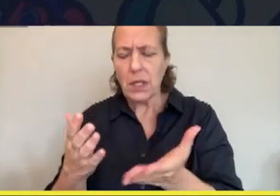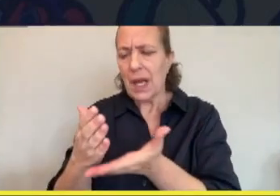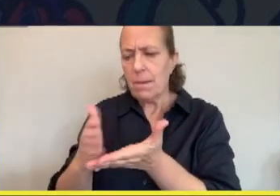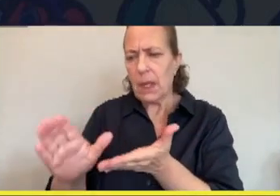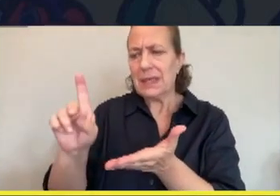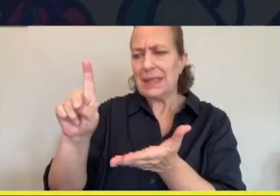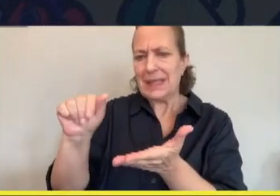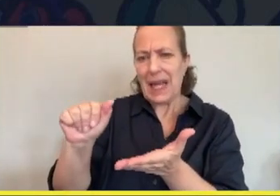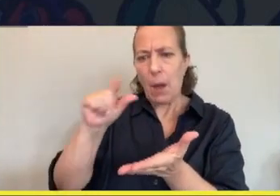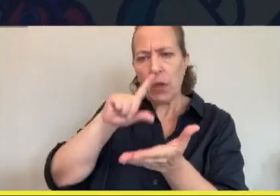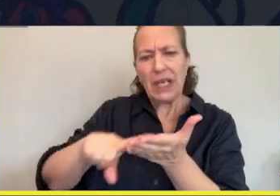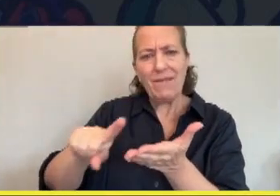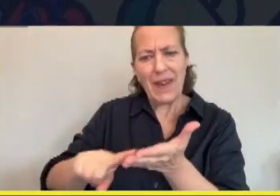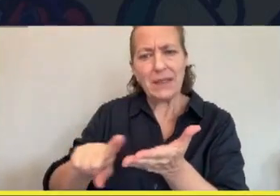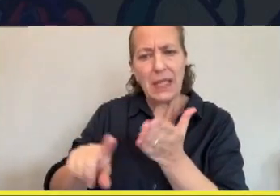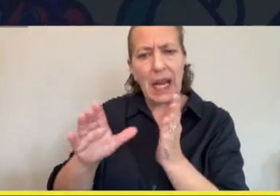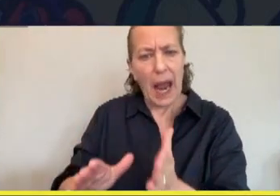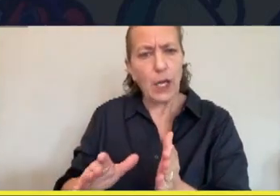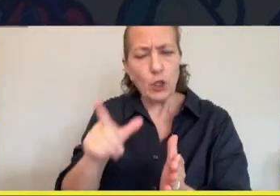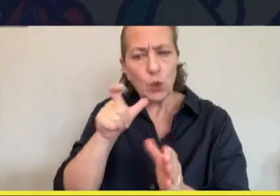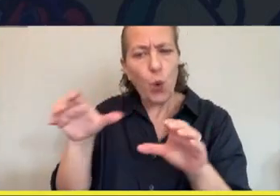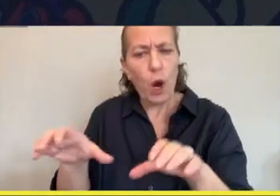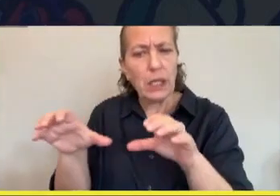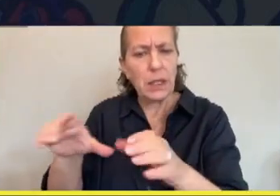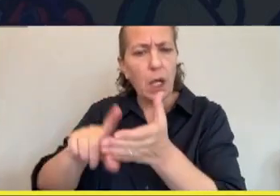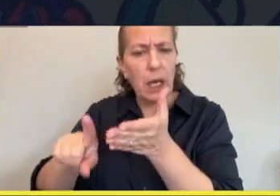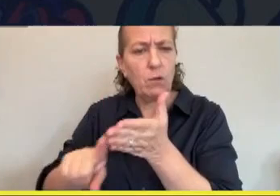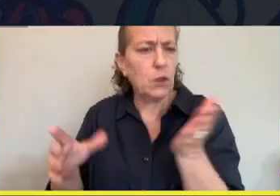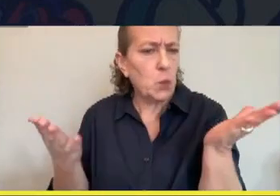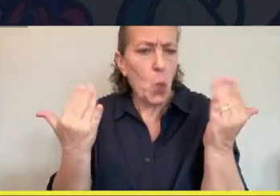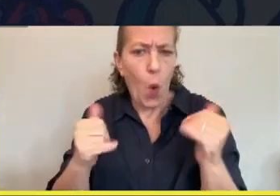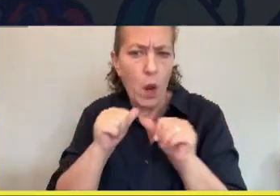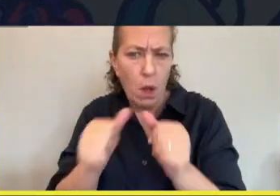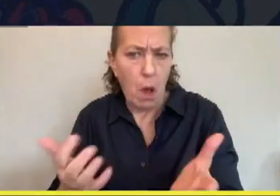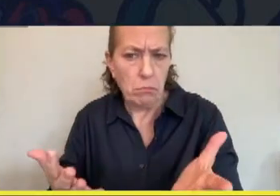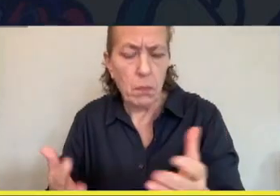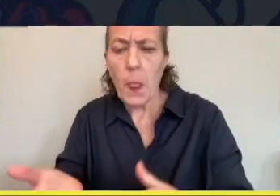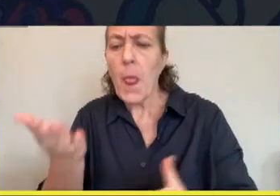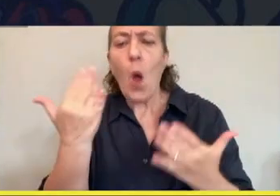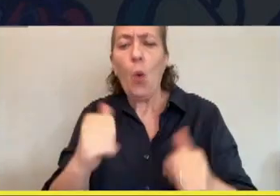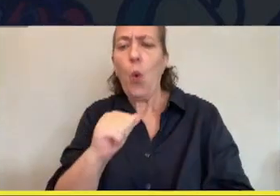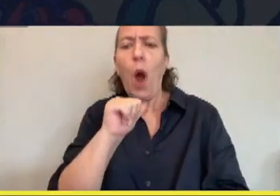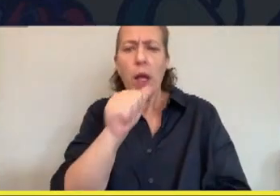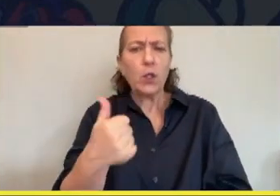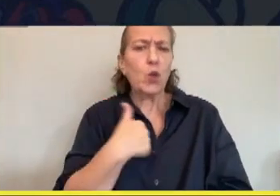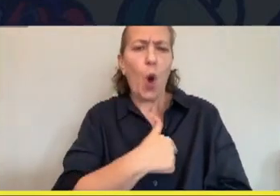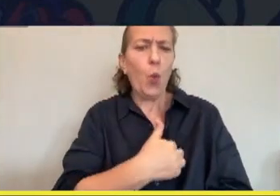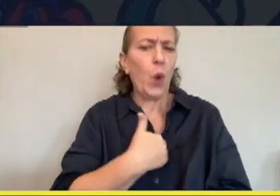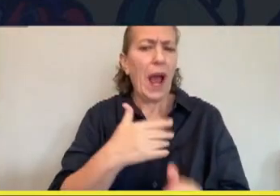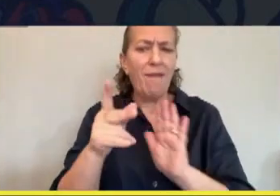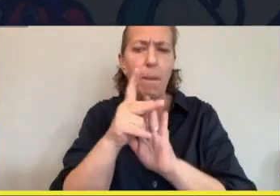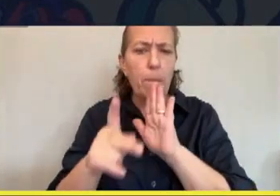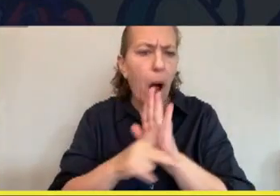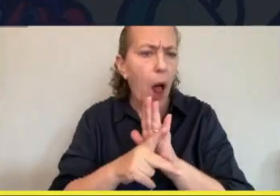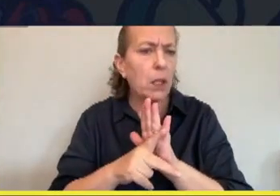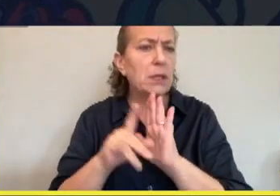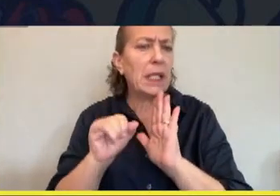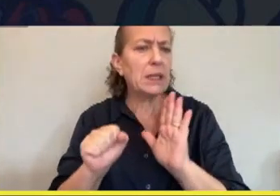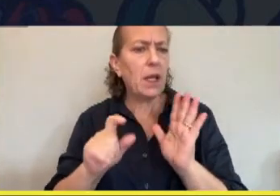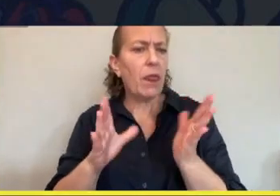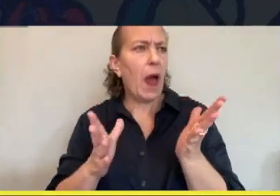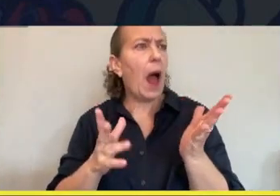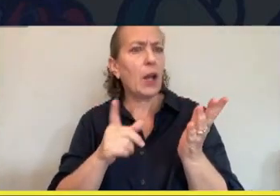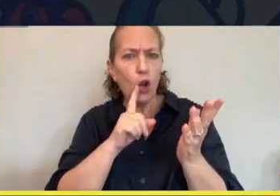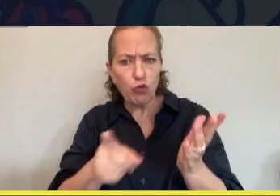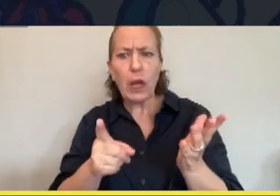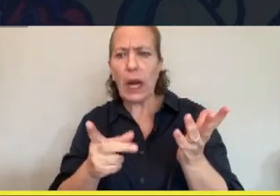who are conducting this work? Why don't we have policies that are cross-cutting and so forth